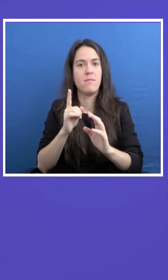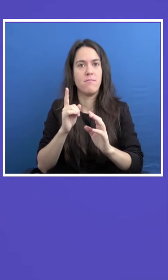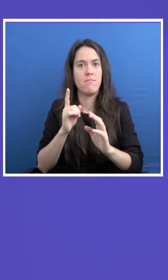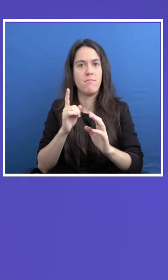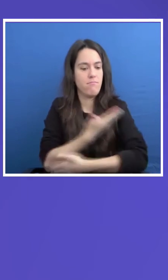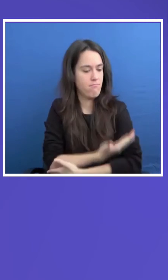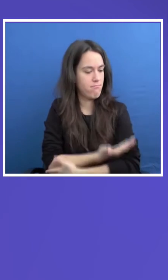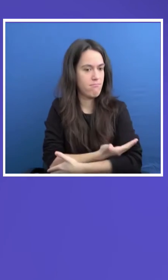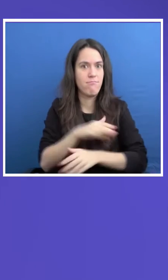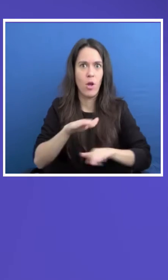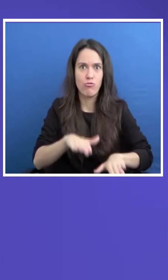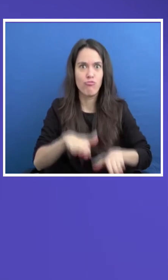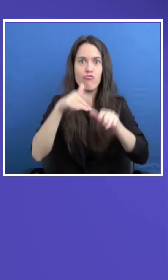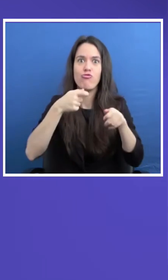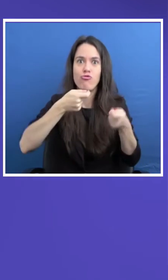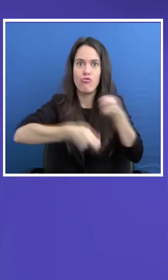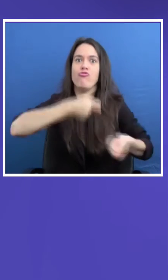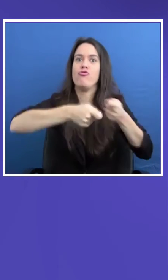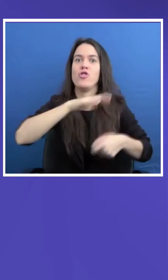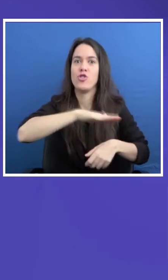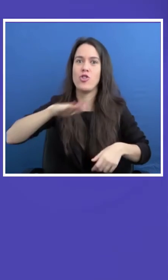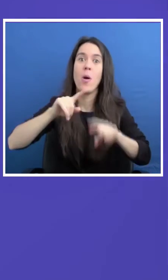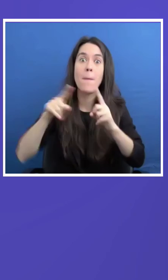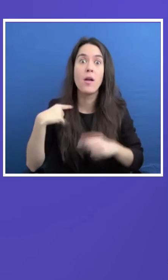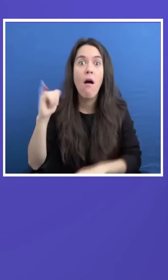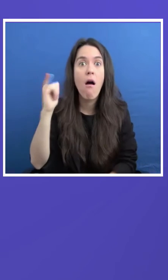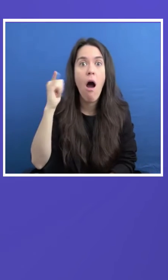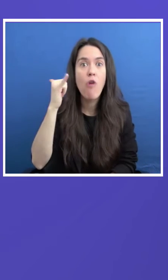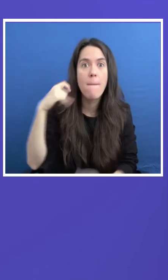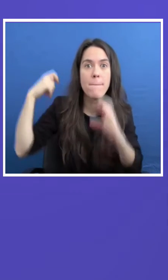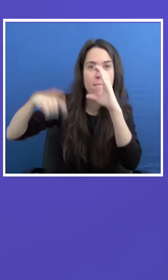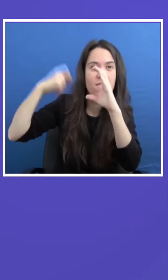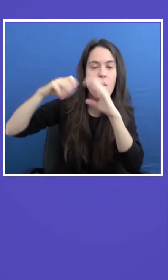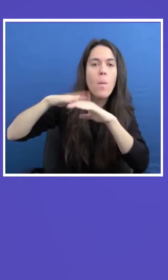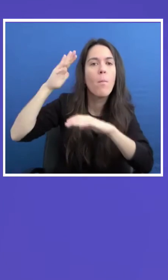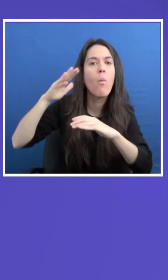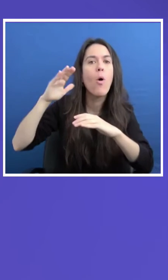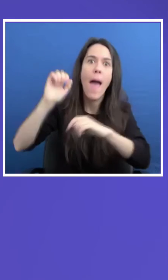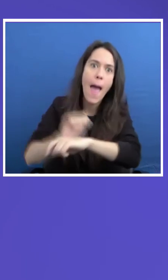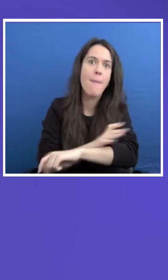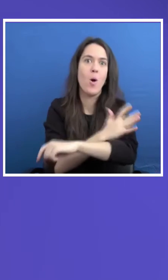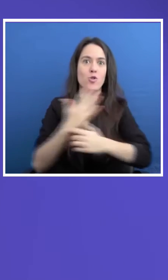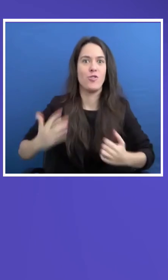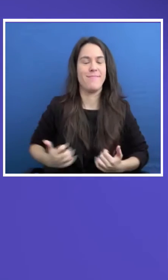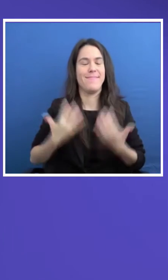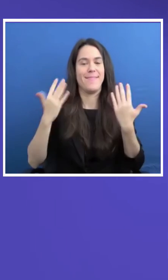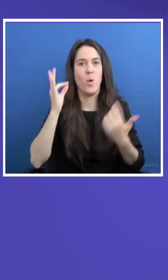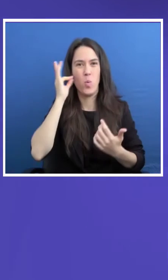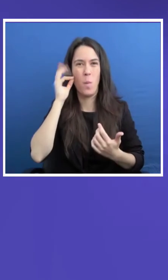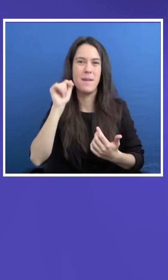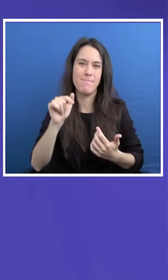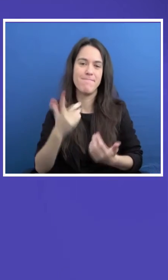but the drama, the Arab drama, focuses on the emotional part of women.